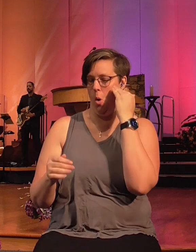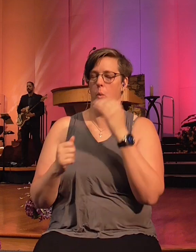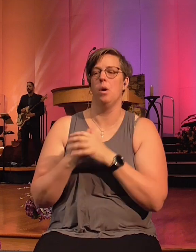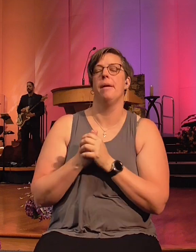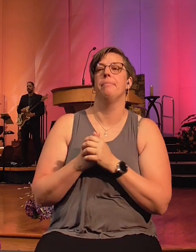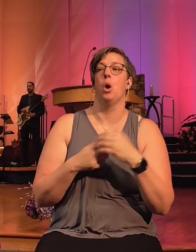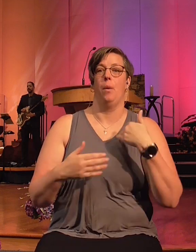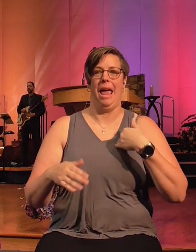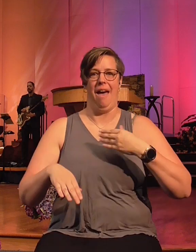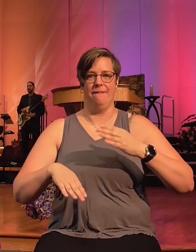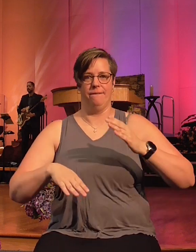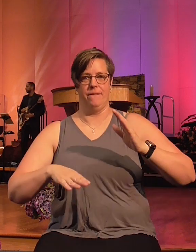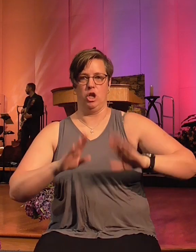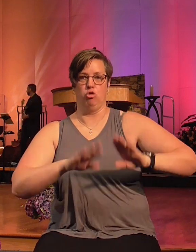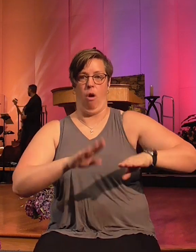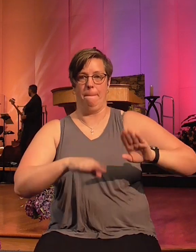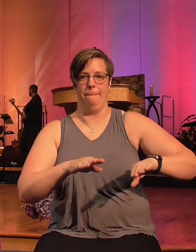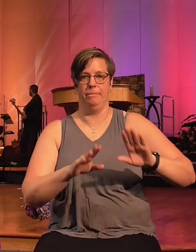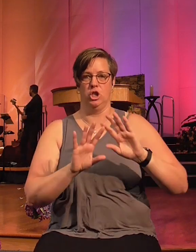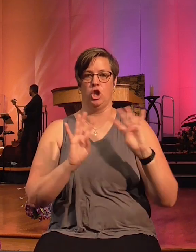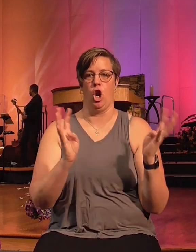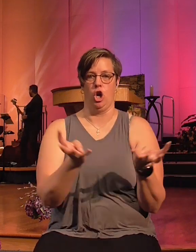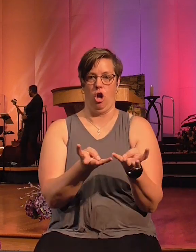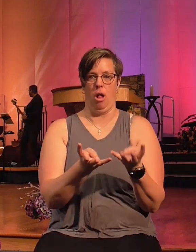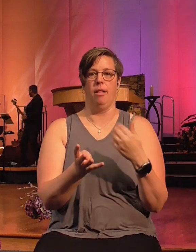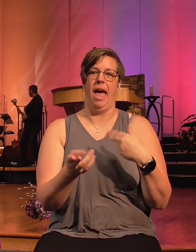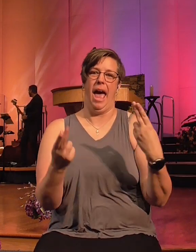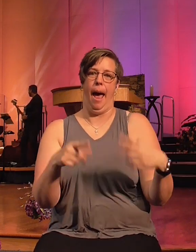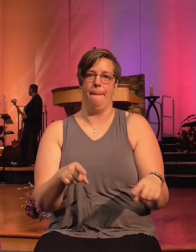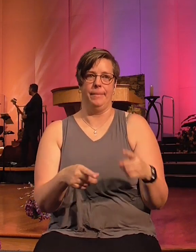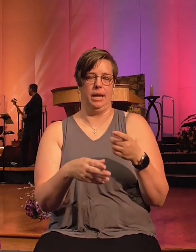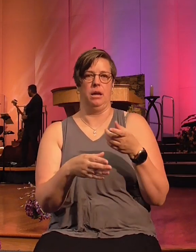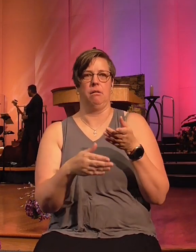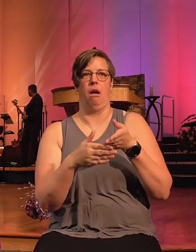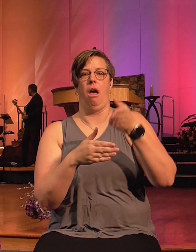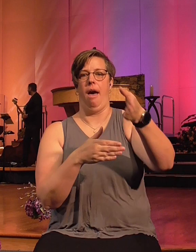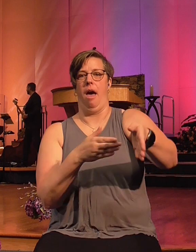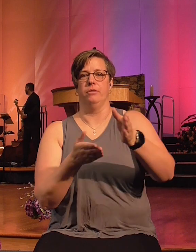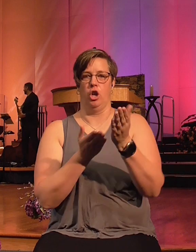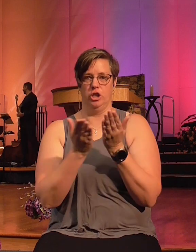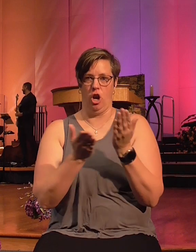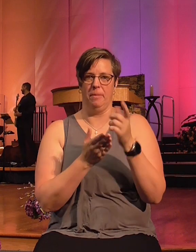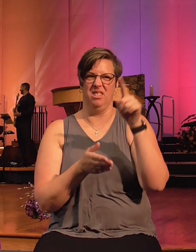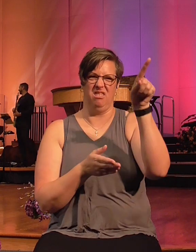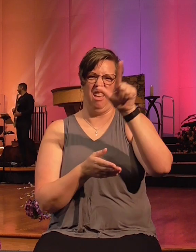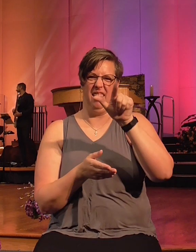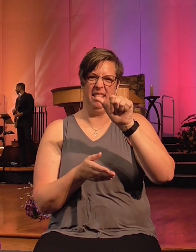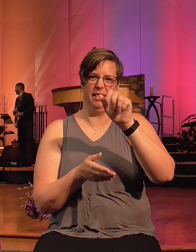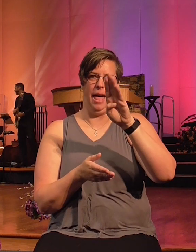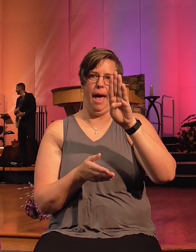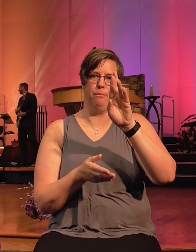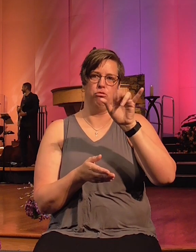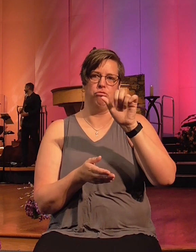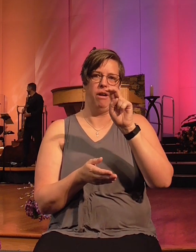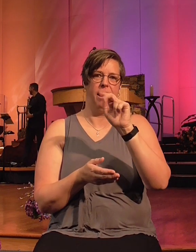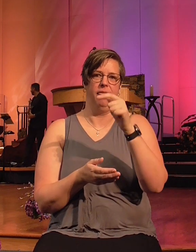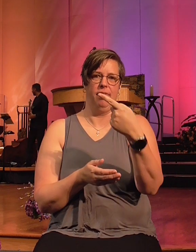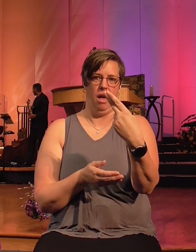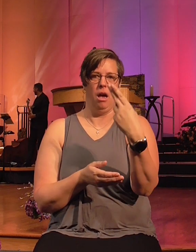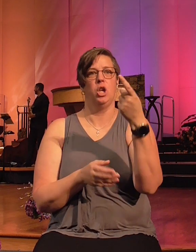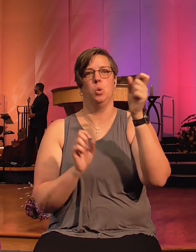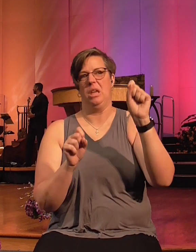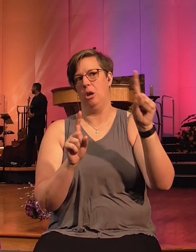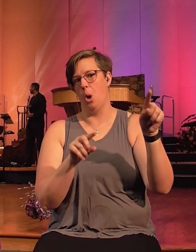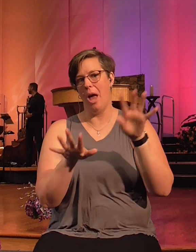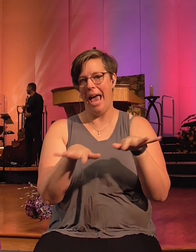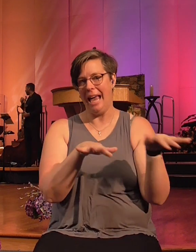a drum circle happening right after service over in the Labyrinth area. So if you'd like to join the drum circle or hang out with them